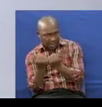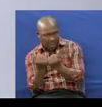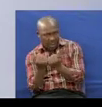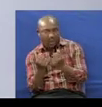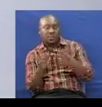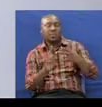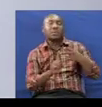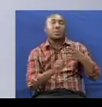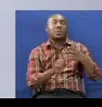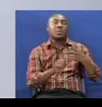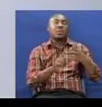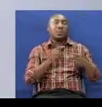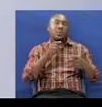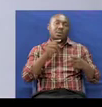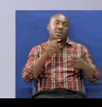of heat